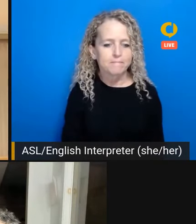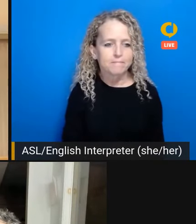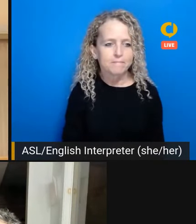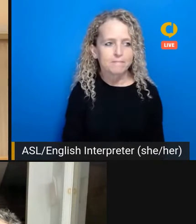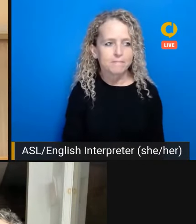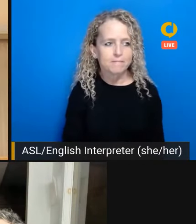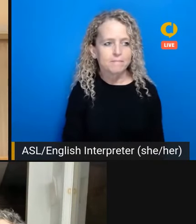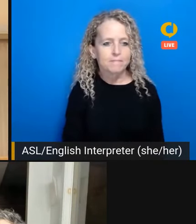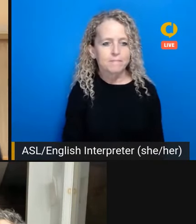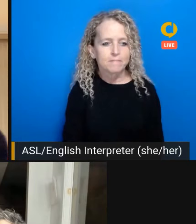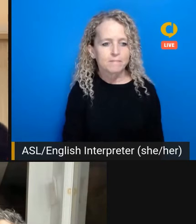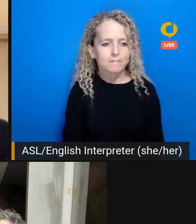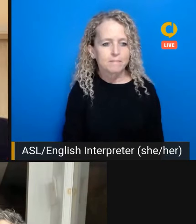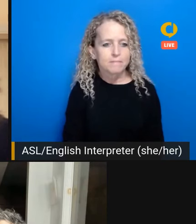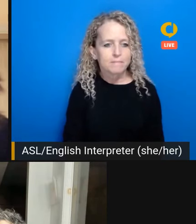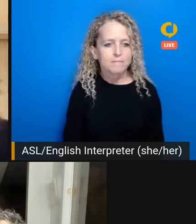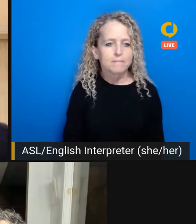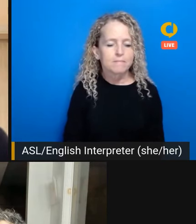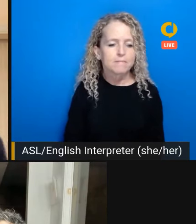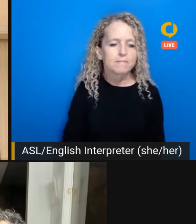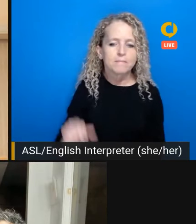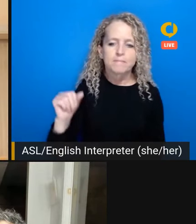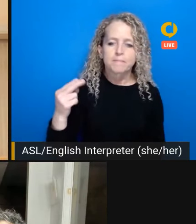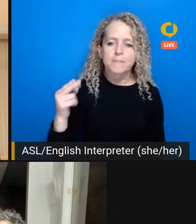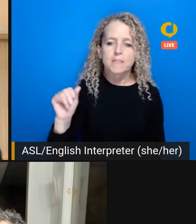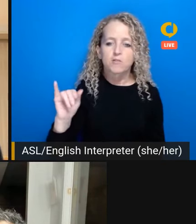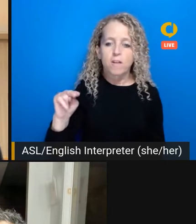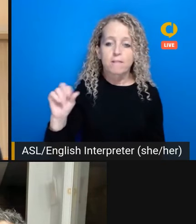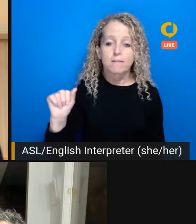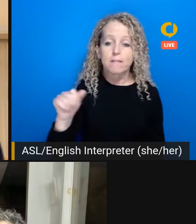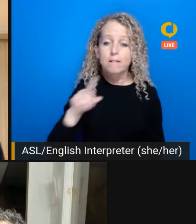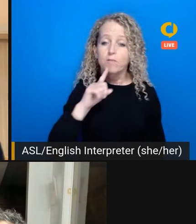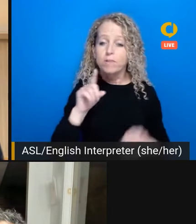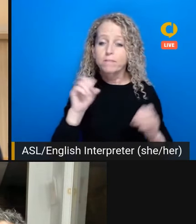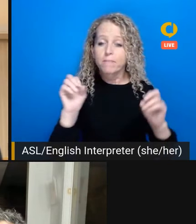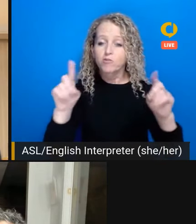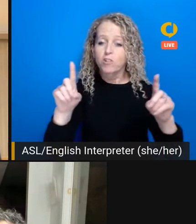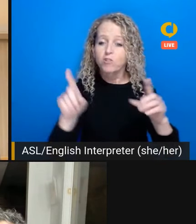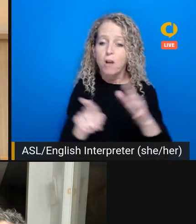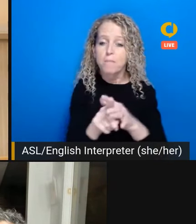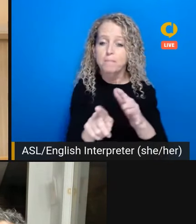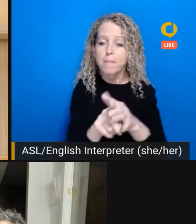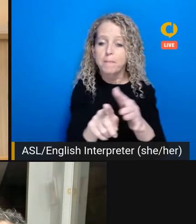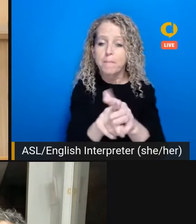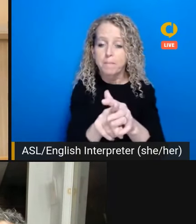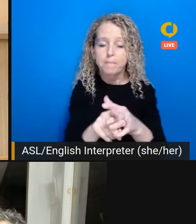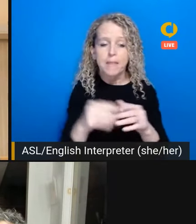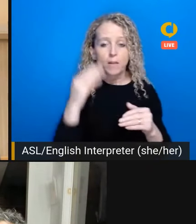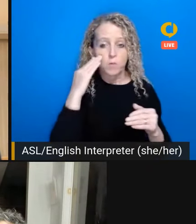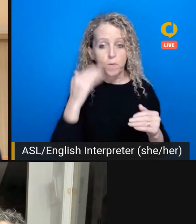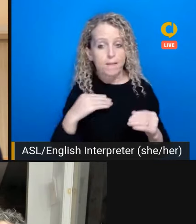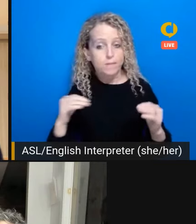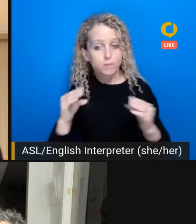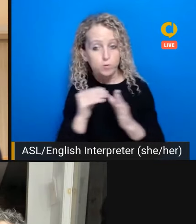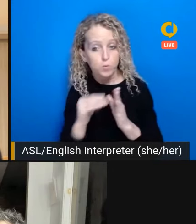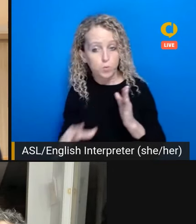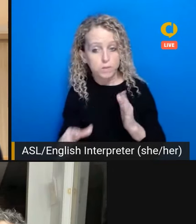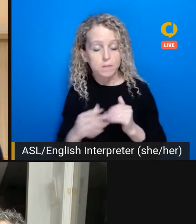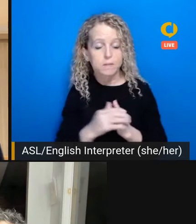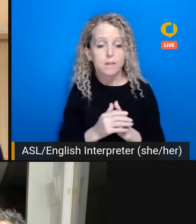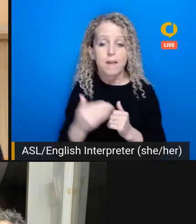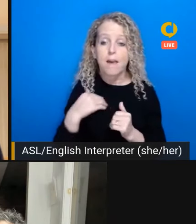Education has come up a couple of times tonight. And I know we have students, we have people from the general